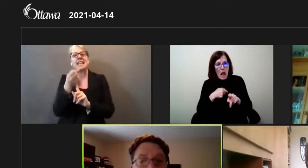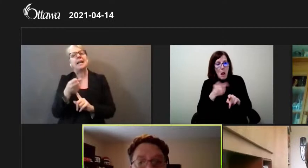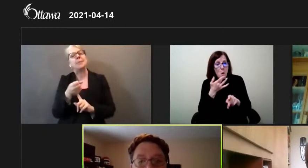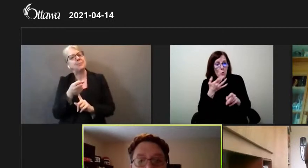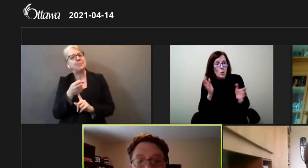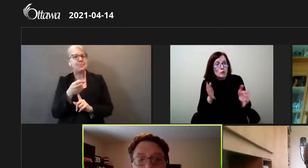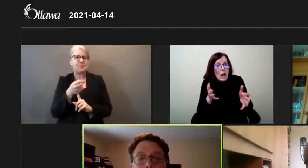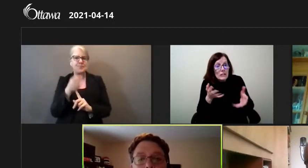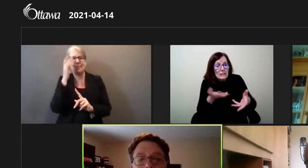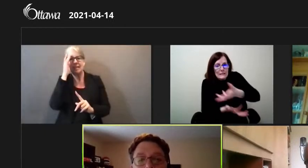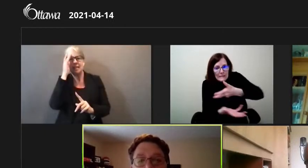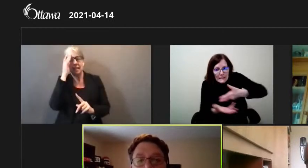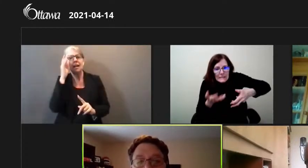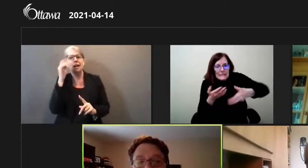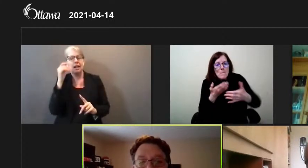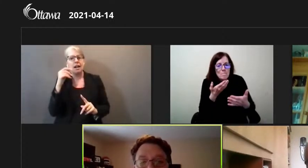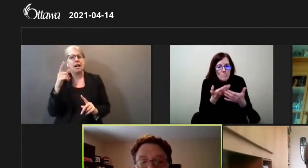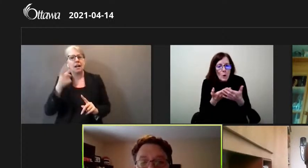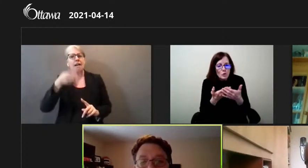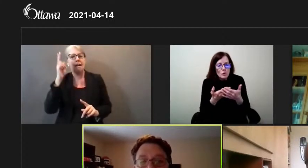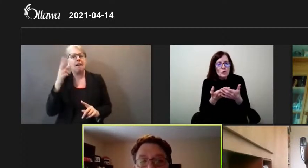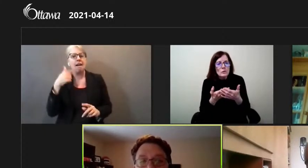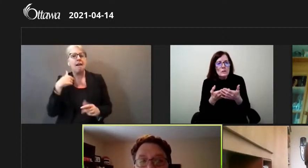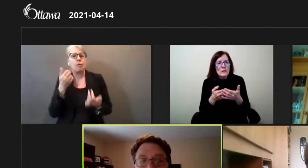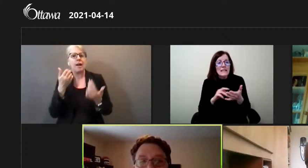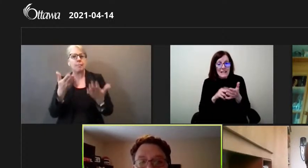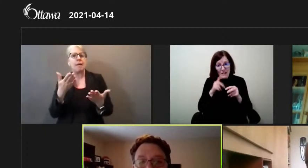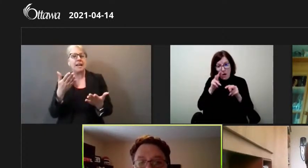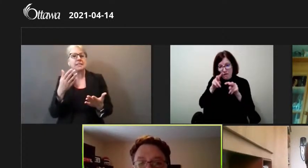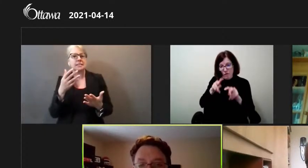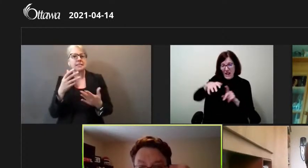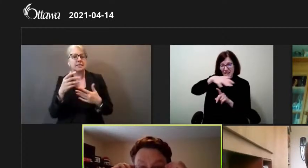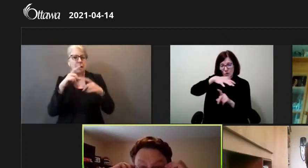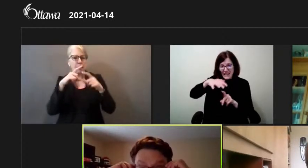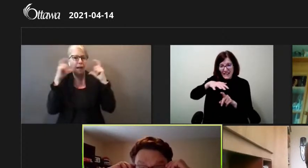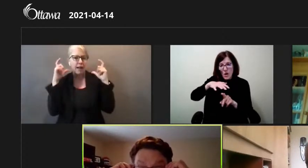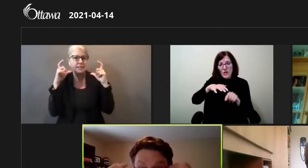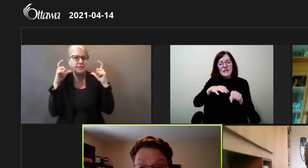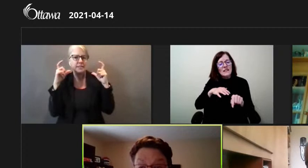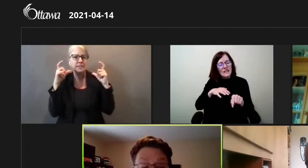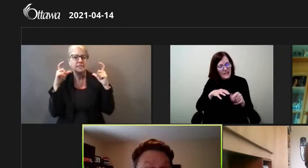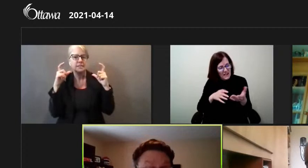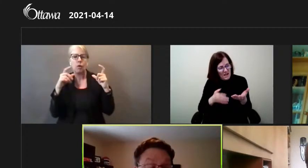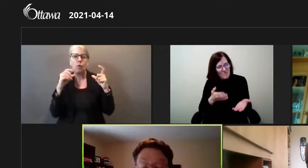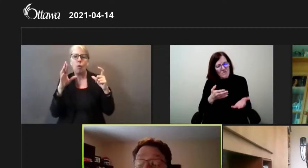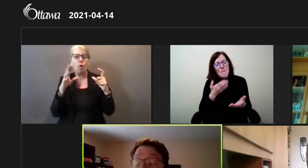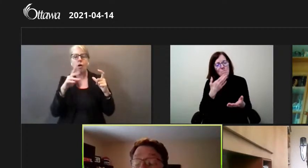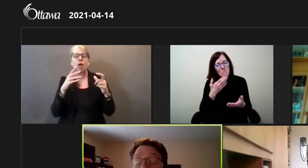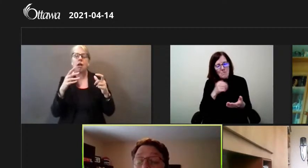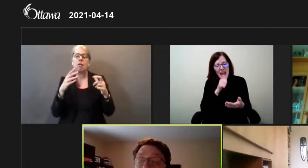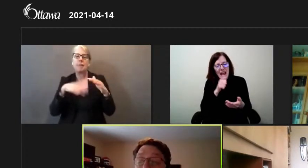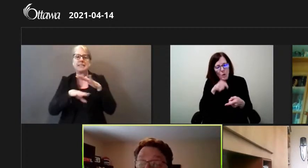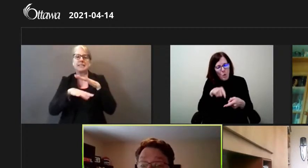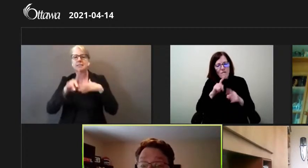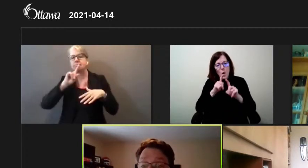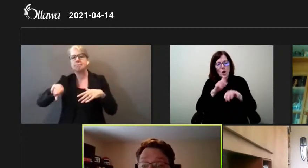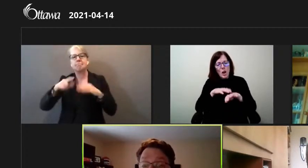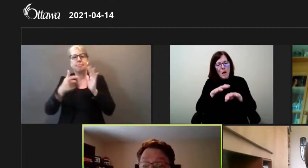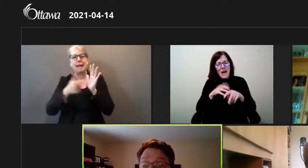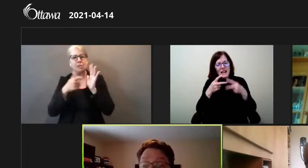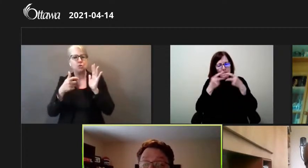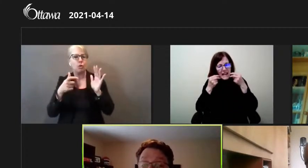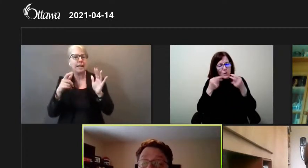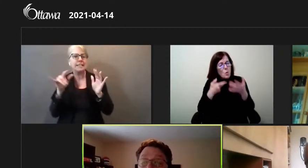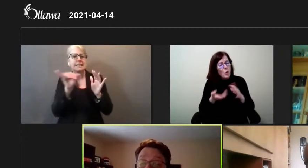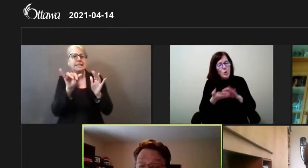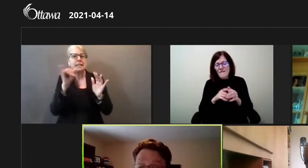what, we're gonna be highly recommending a mask, if not basically making it mandatory, similar to what we did in the winter,